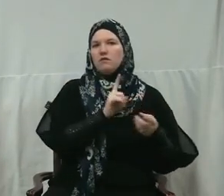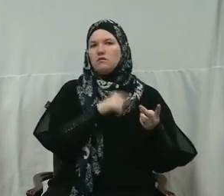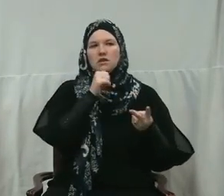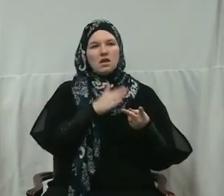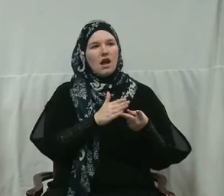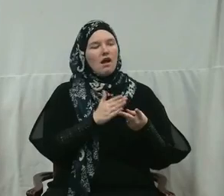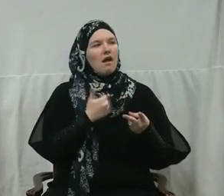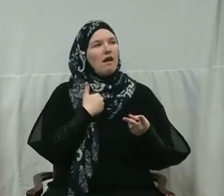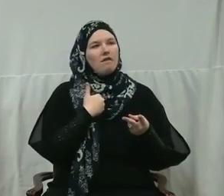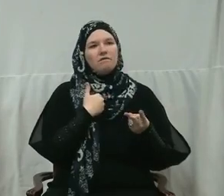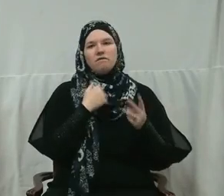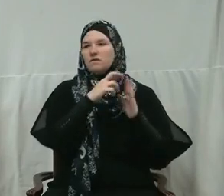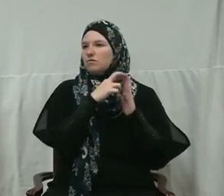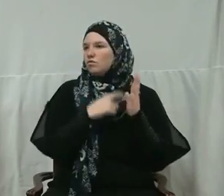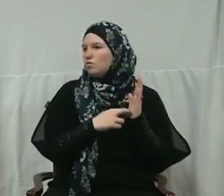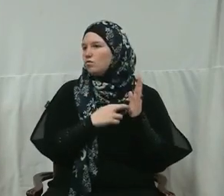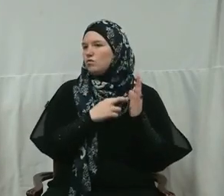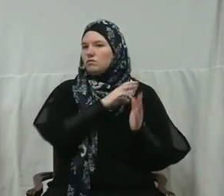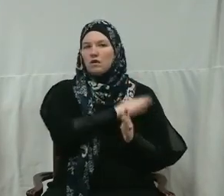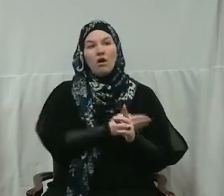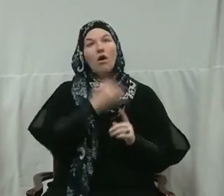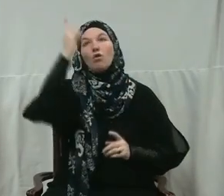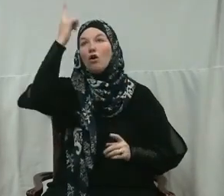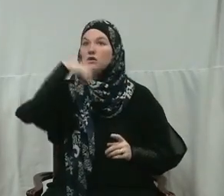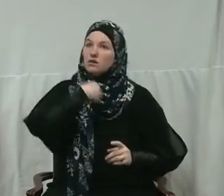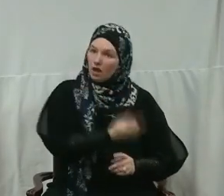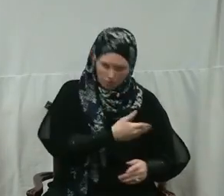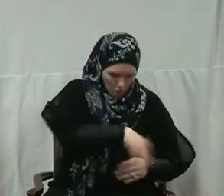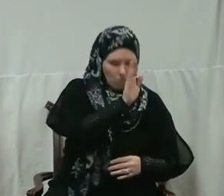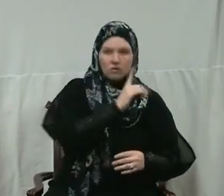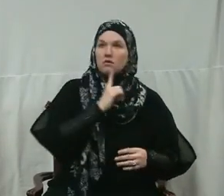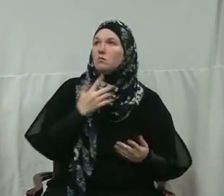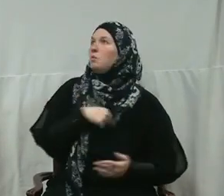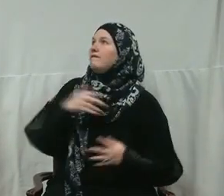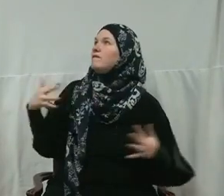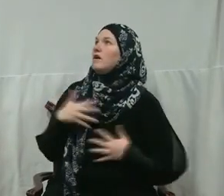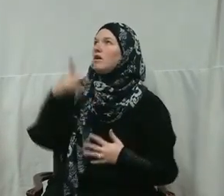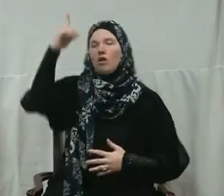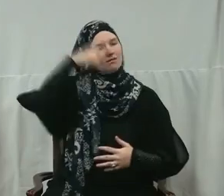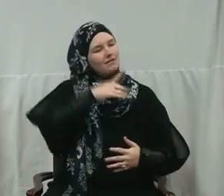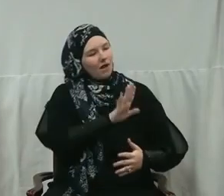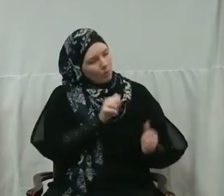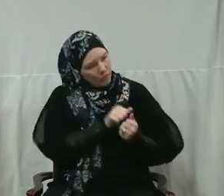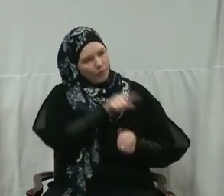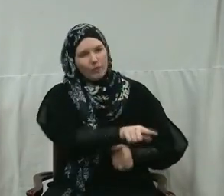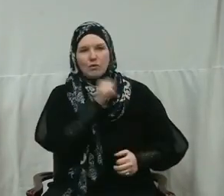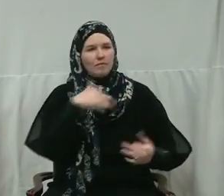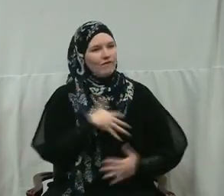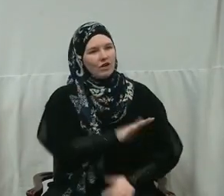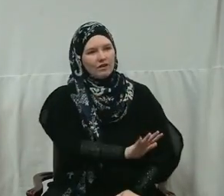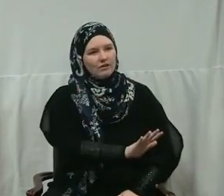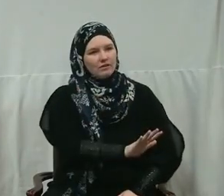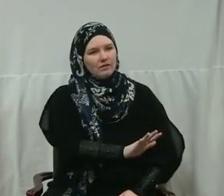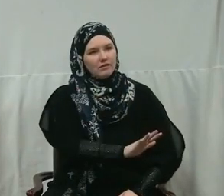power. So Allah tells him, go. They say, we are afraid. He says, no, I am with you. I